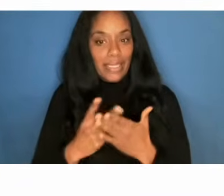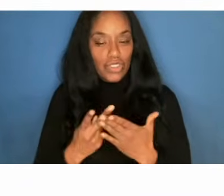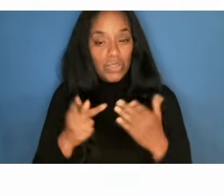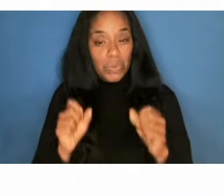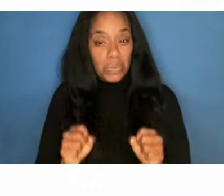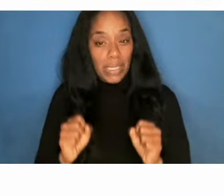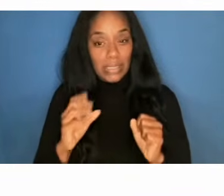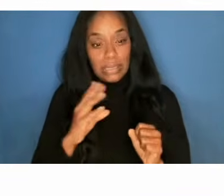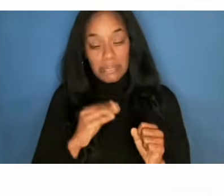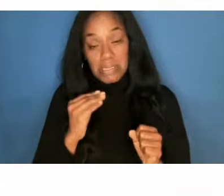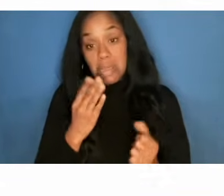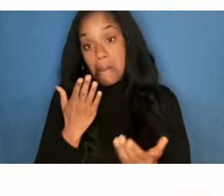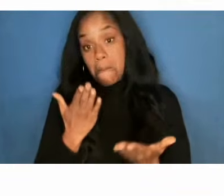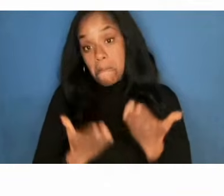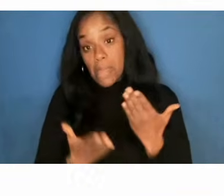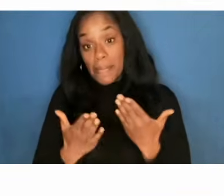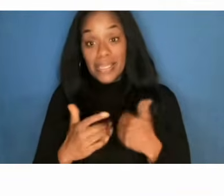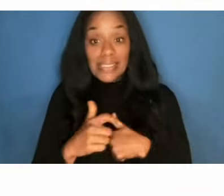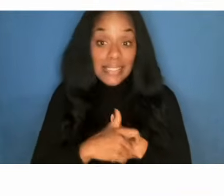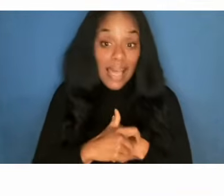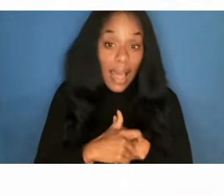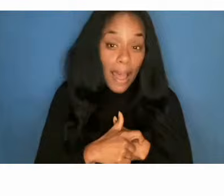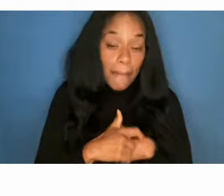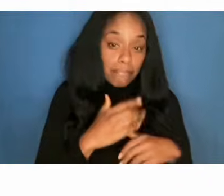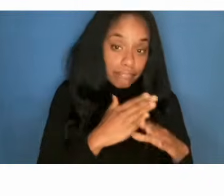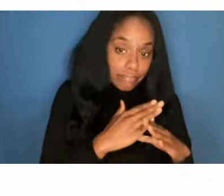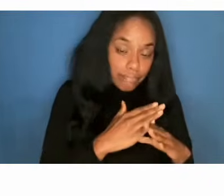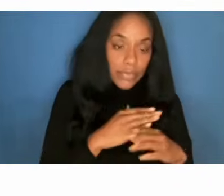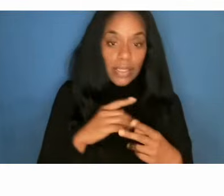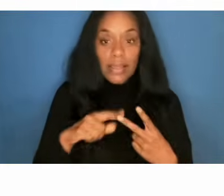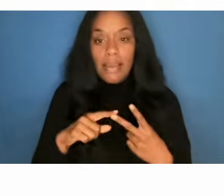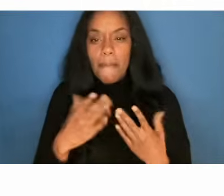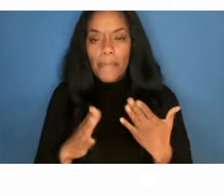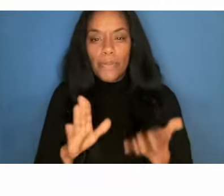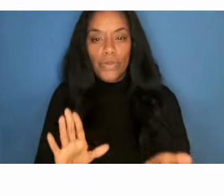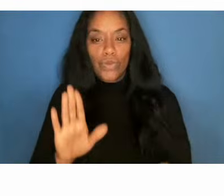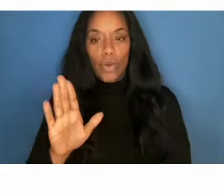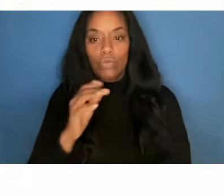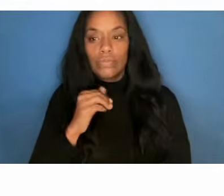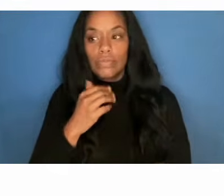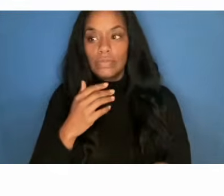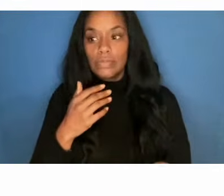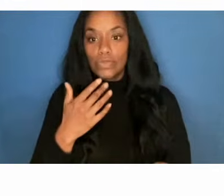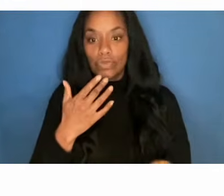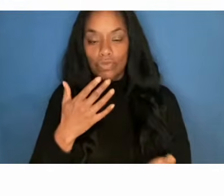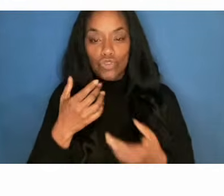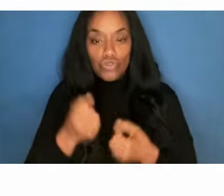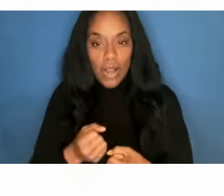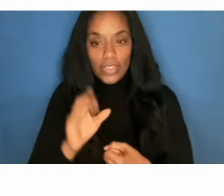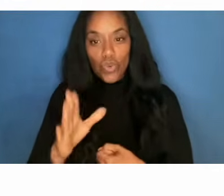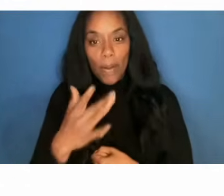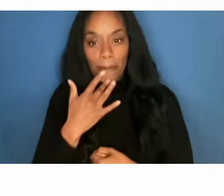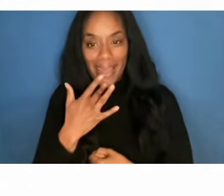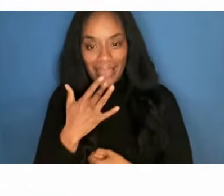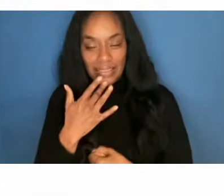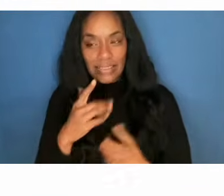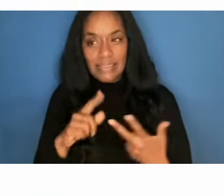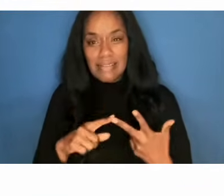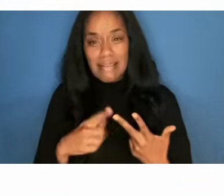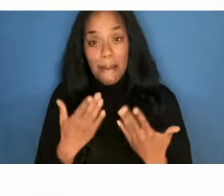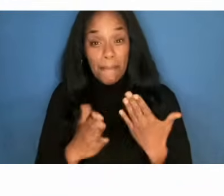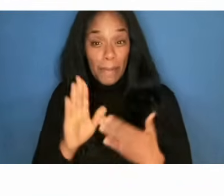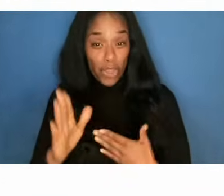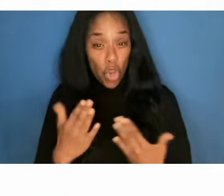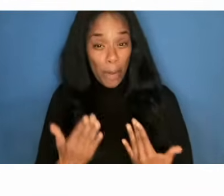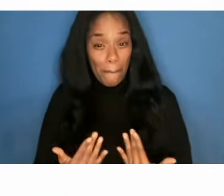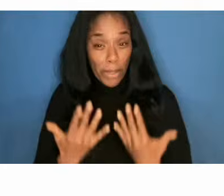experience. So it may be time, it may be like you don't really trust your palate yet. Maybe you are always burning stuff somehow. Like, you know what I mean? Everybody